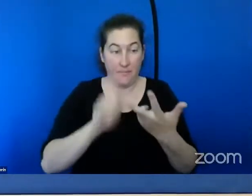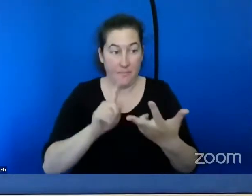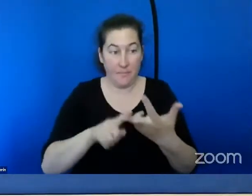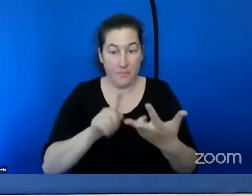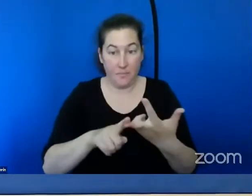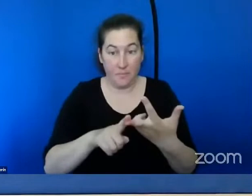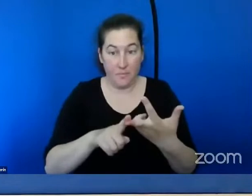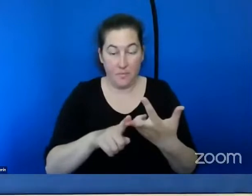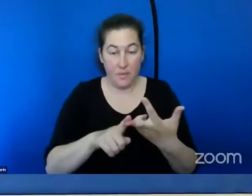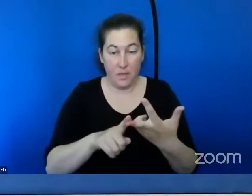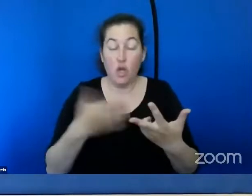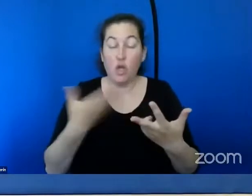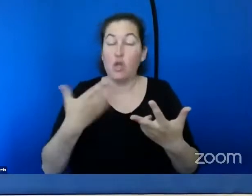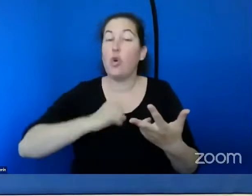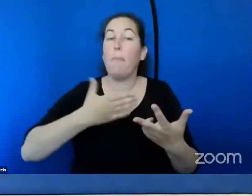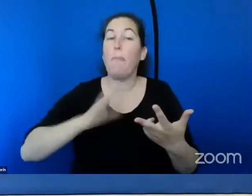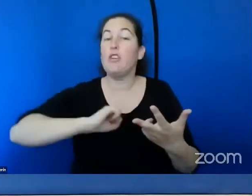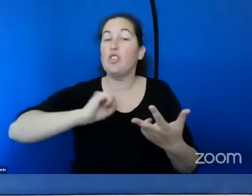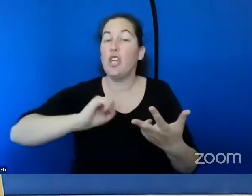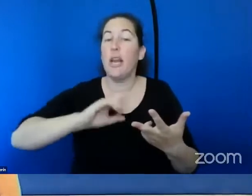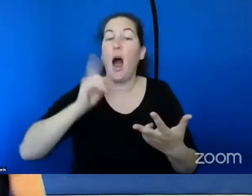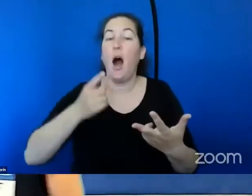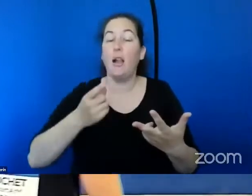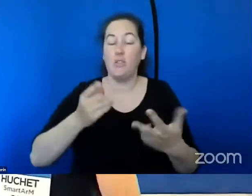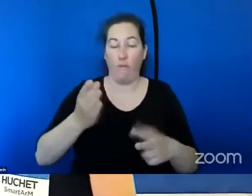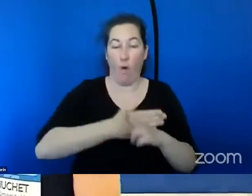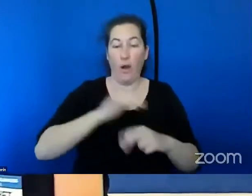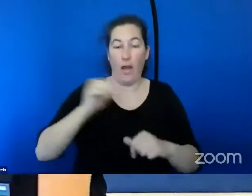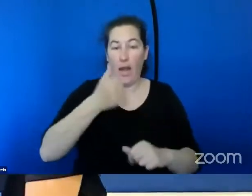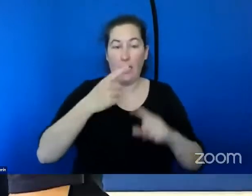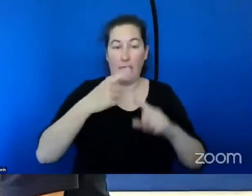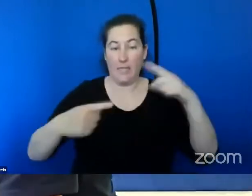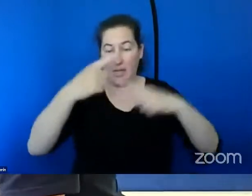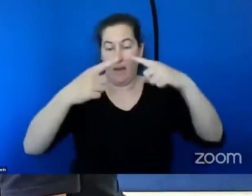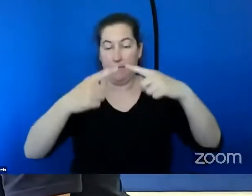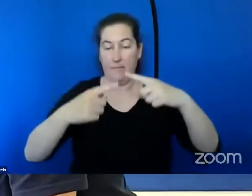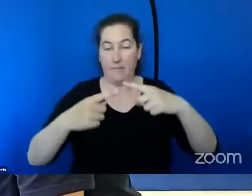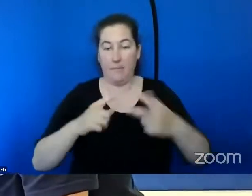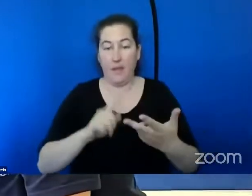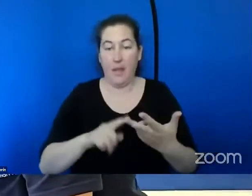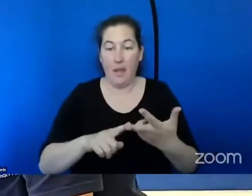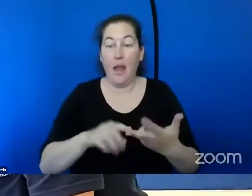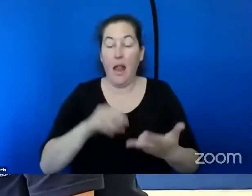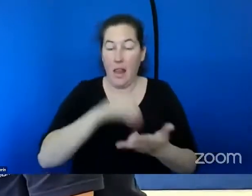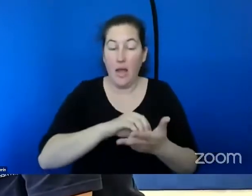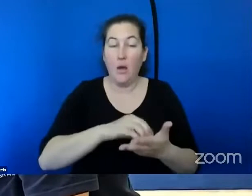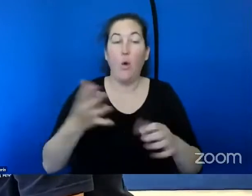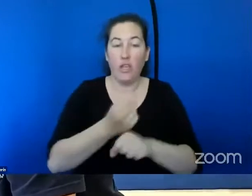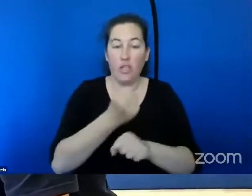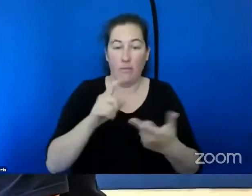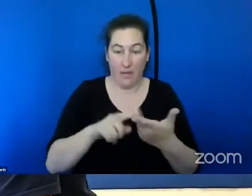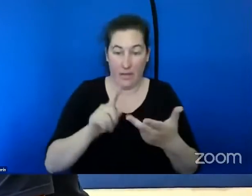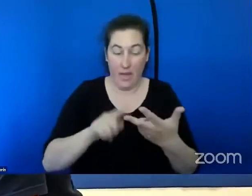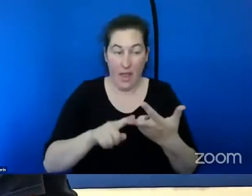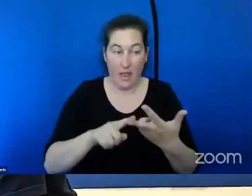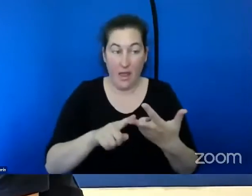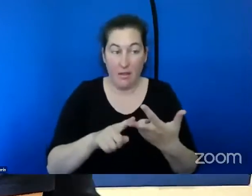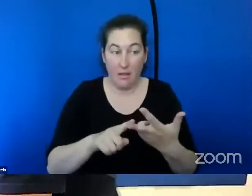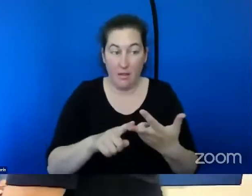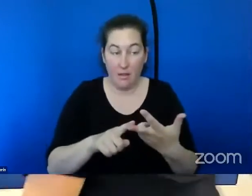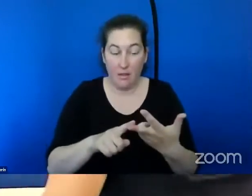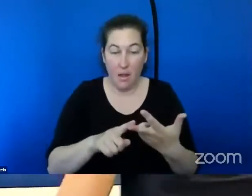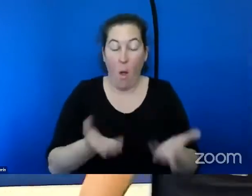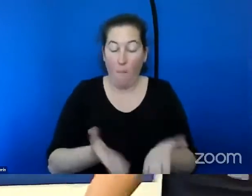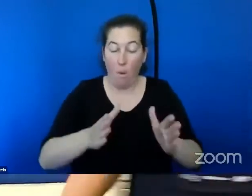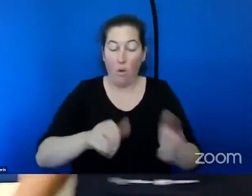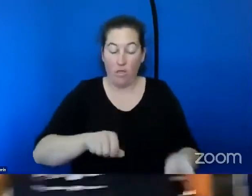And very gently make sure that all of the remaining 6 pieces are on the table. This is exactly the